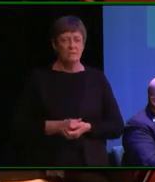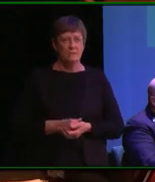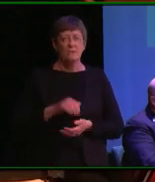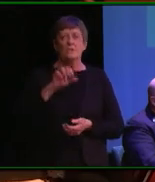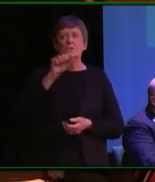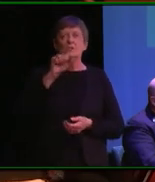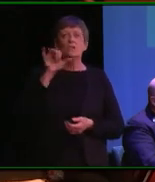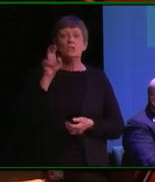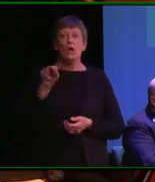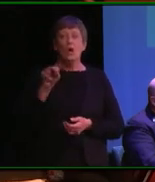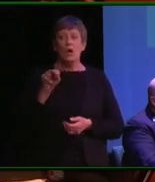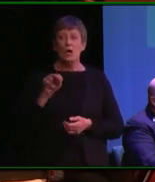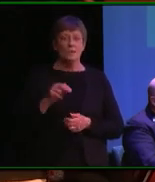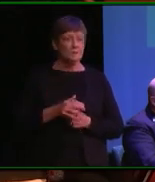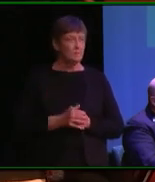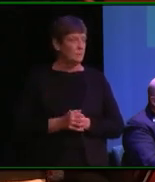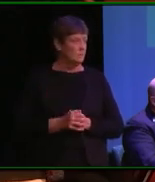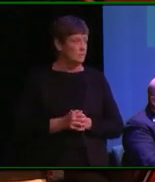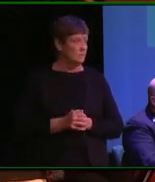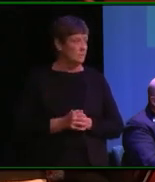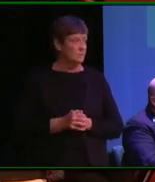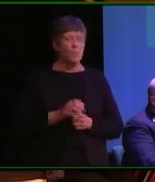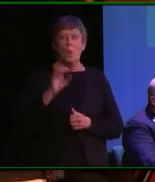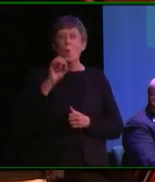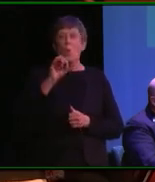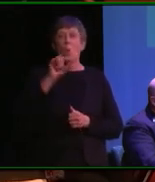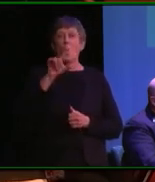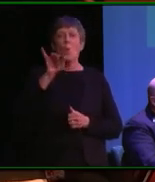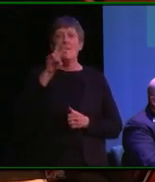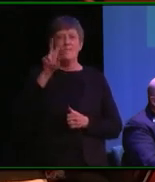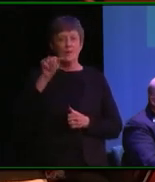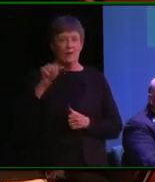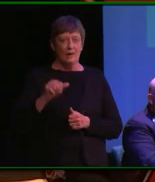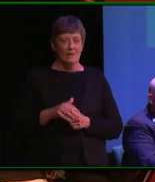Sean Richard, Olivia Rubino,